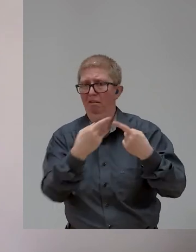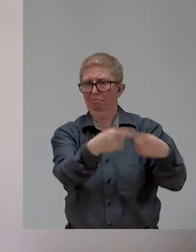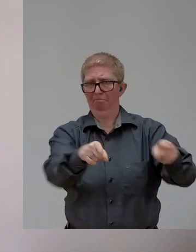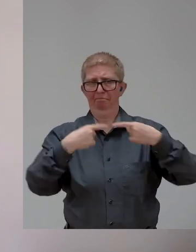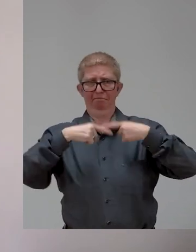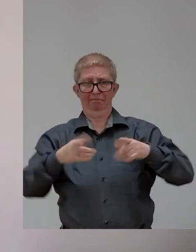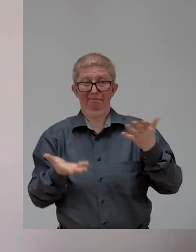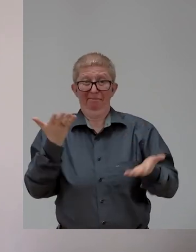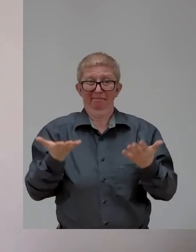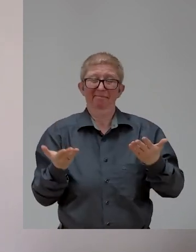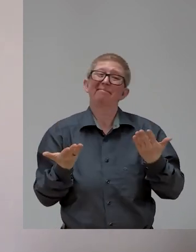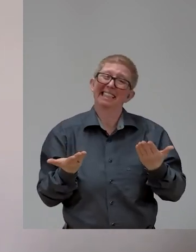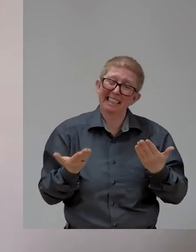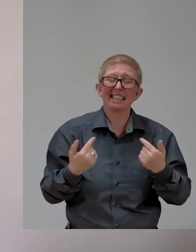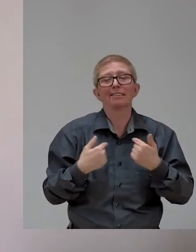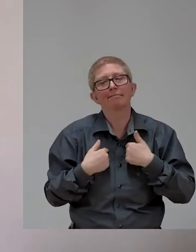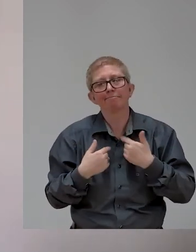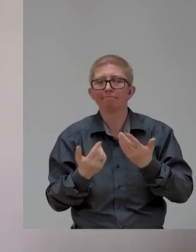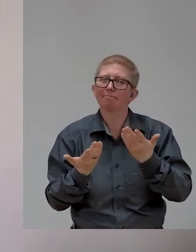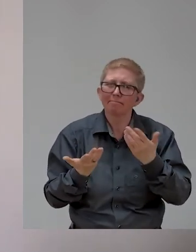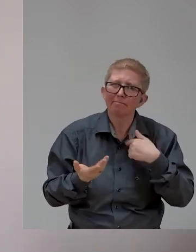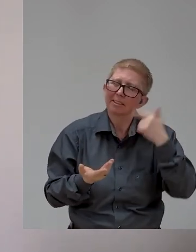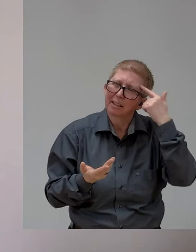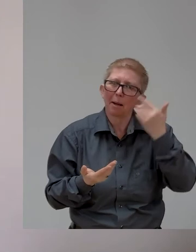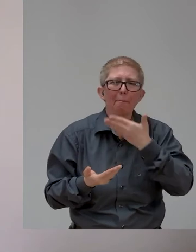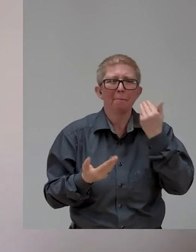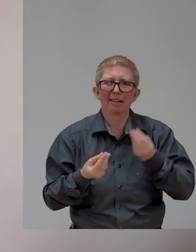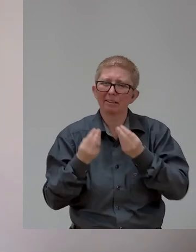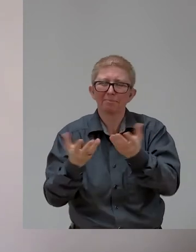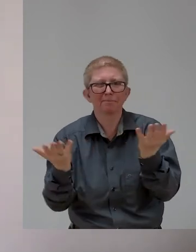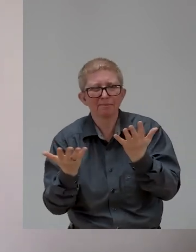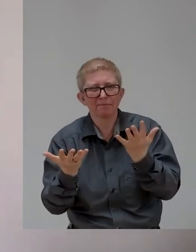and challenges to be patient, to be perseverant,